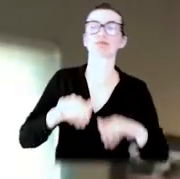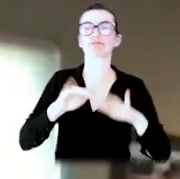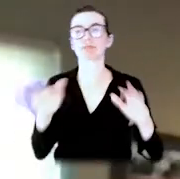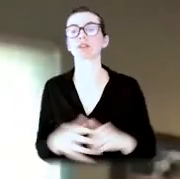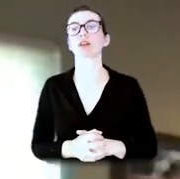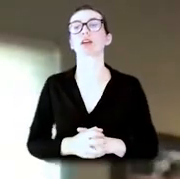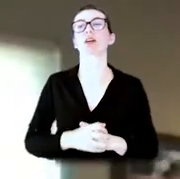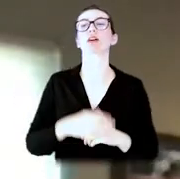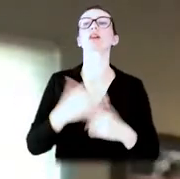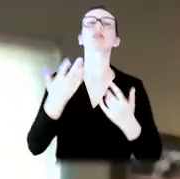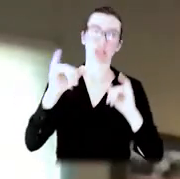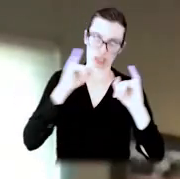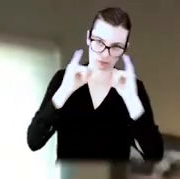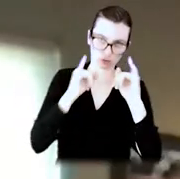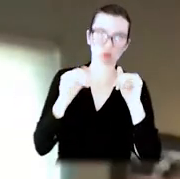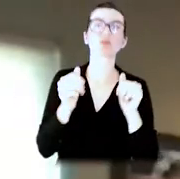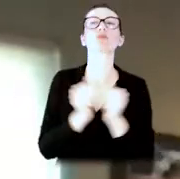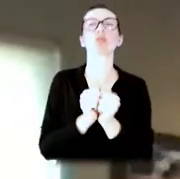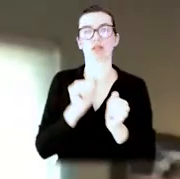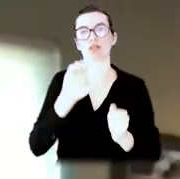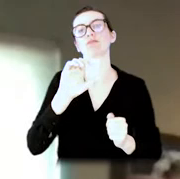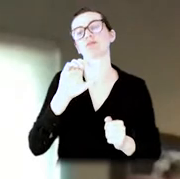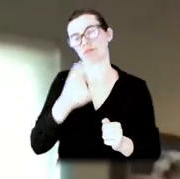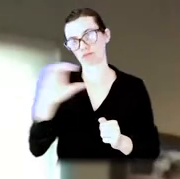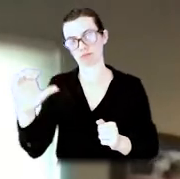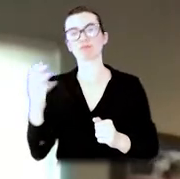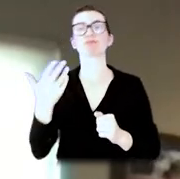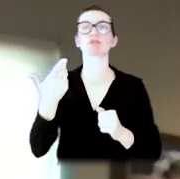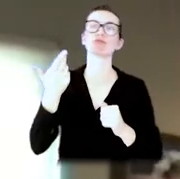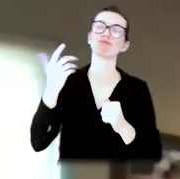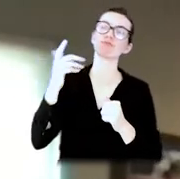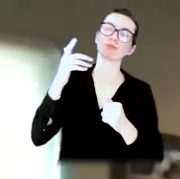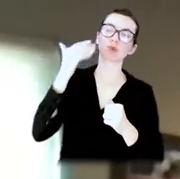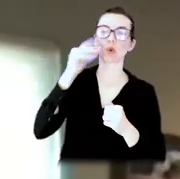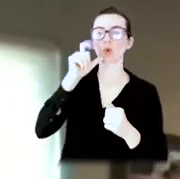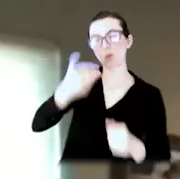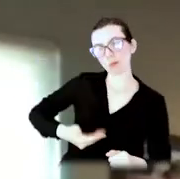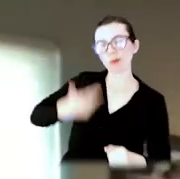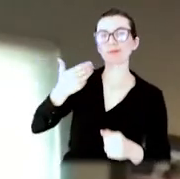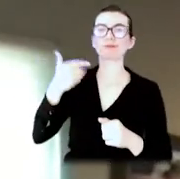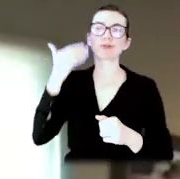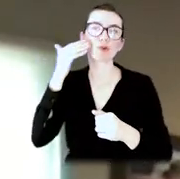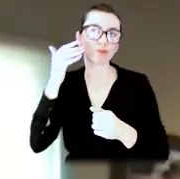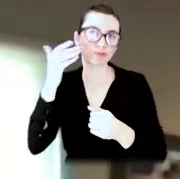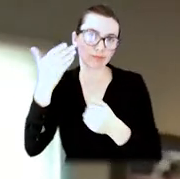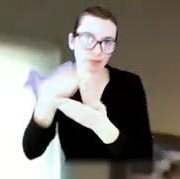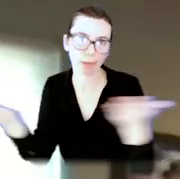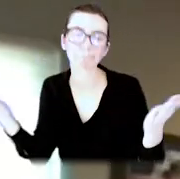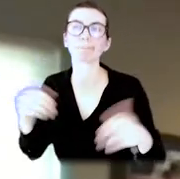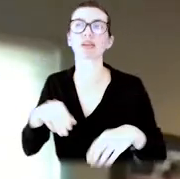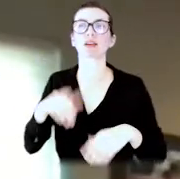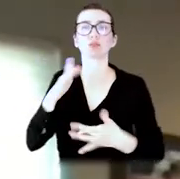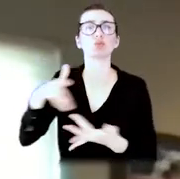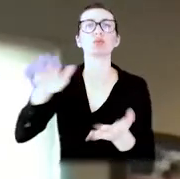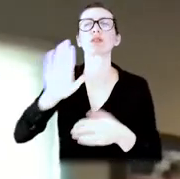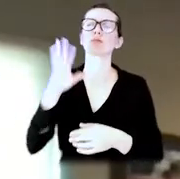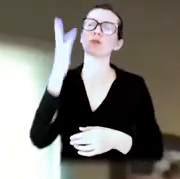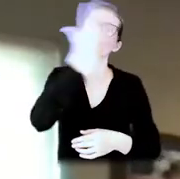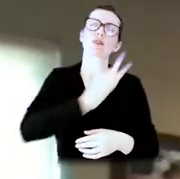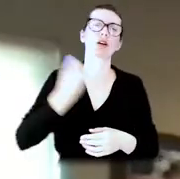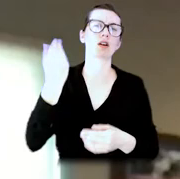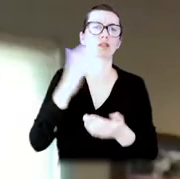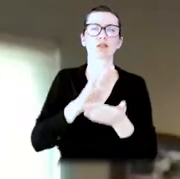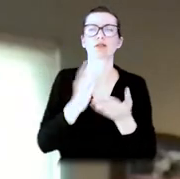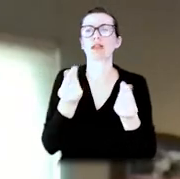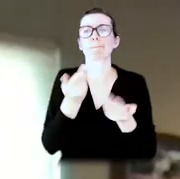then interviews with canine just to get to know you and you get to know them, and tour of their beautiful campus in Santa Rosa.